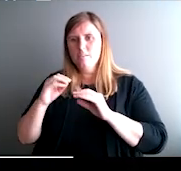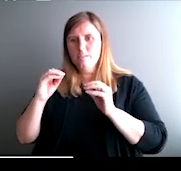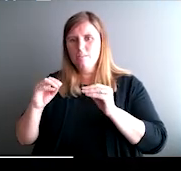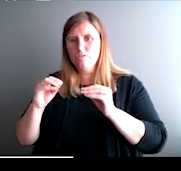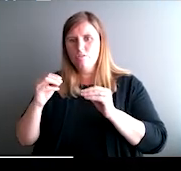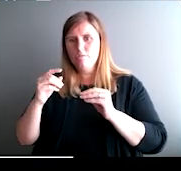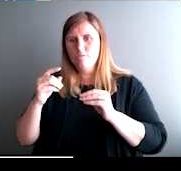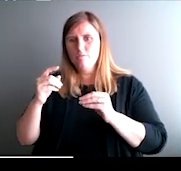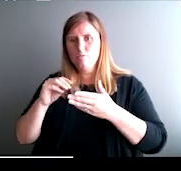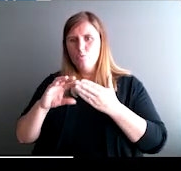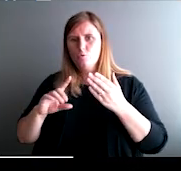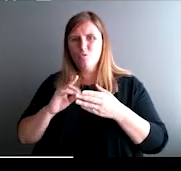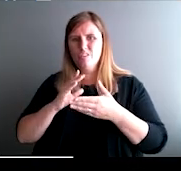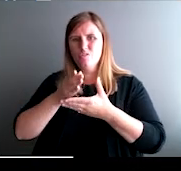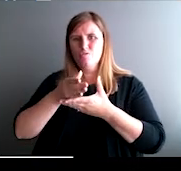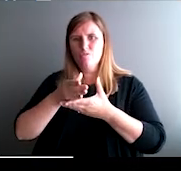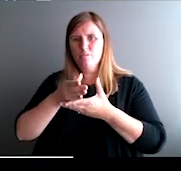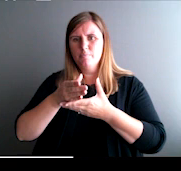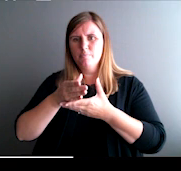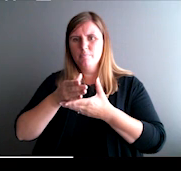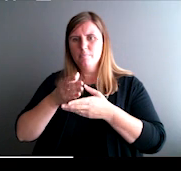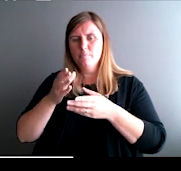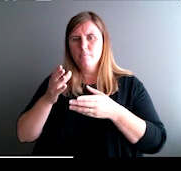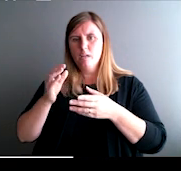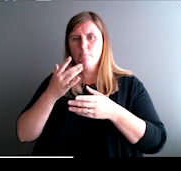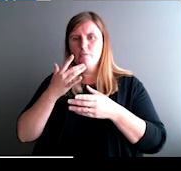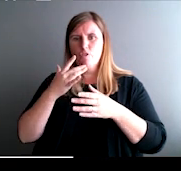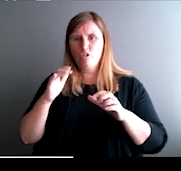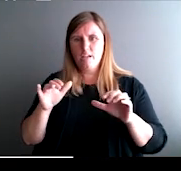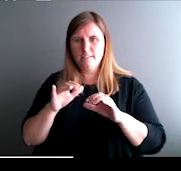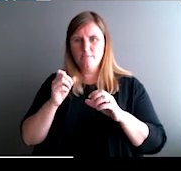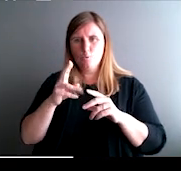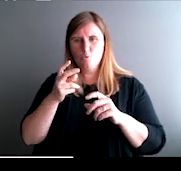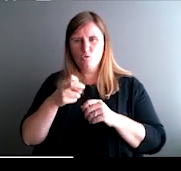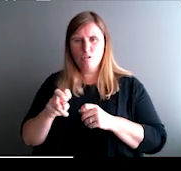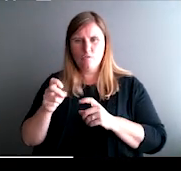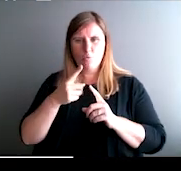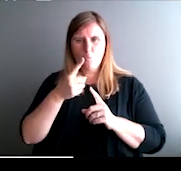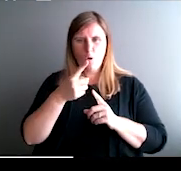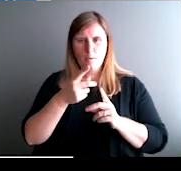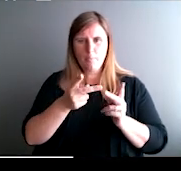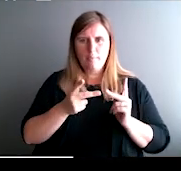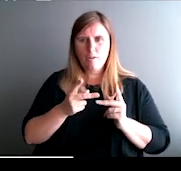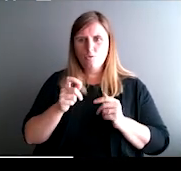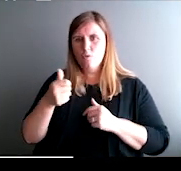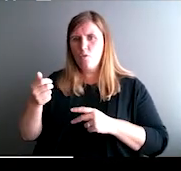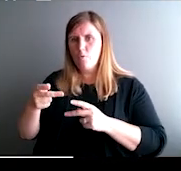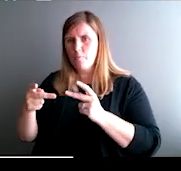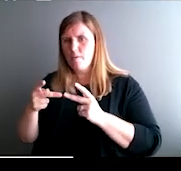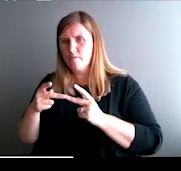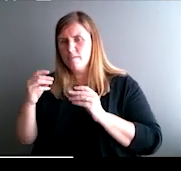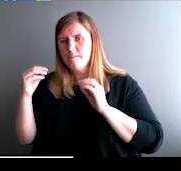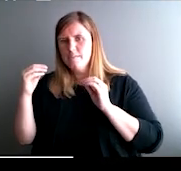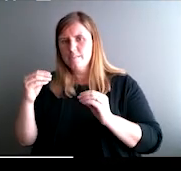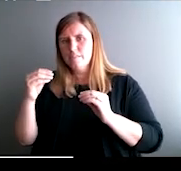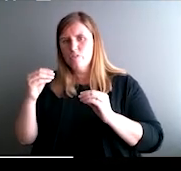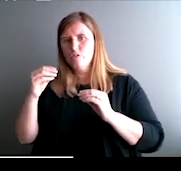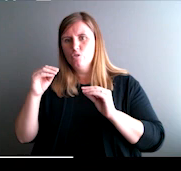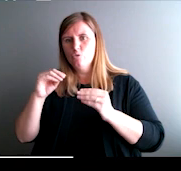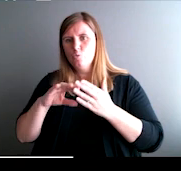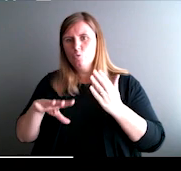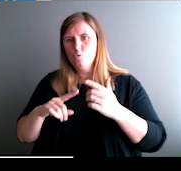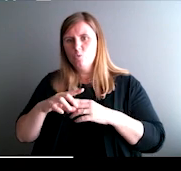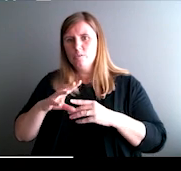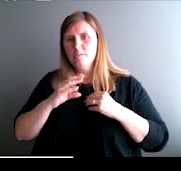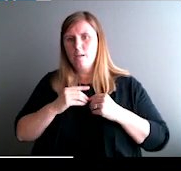students to interrupt a preferred activity or transition from one place to the other, and teach students how to accept